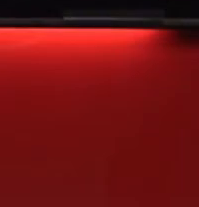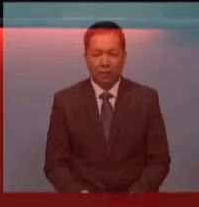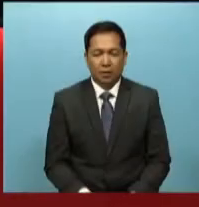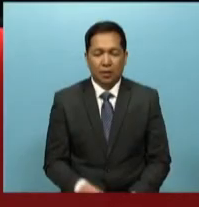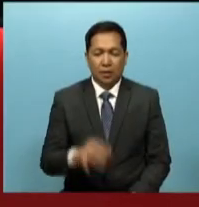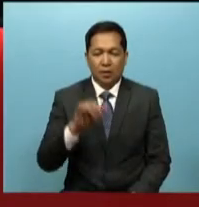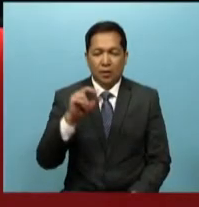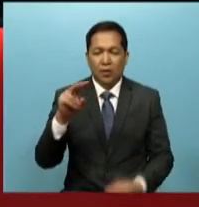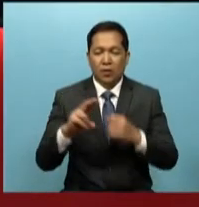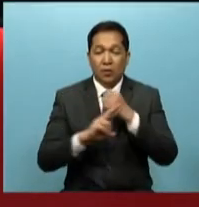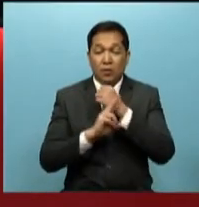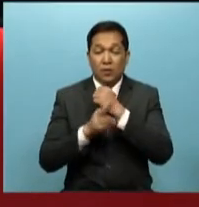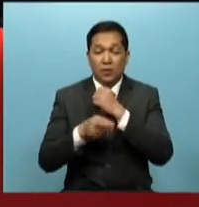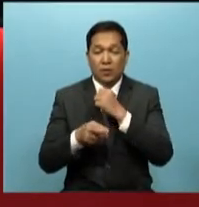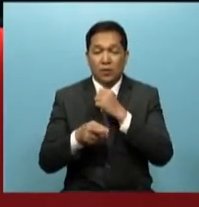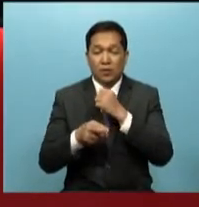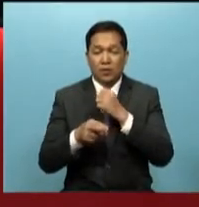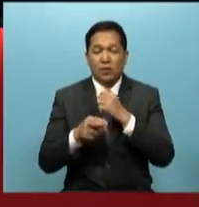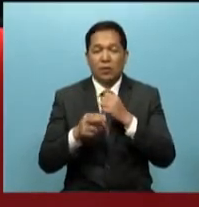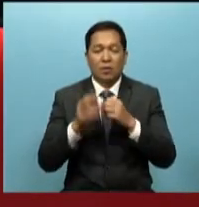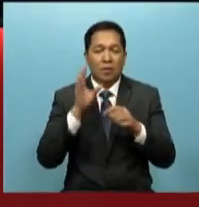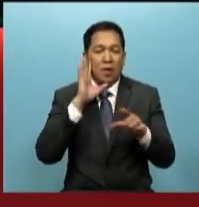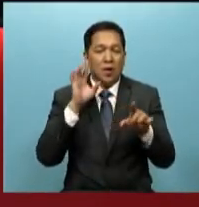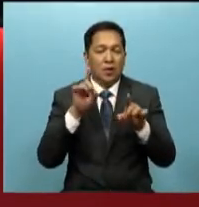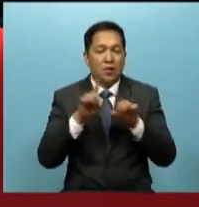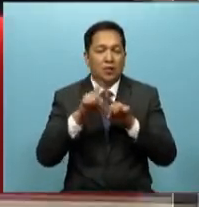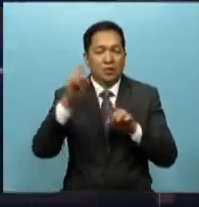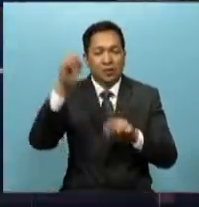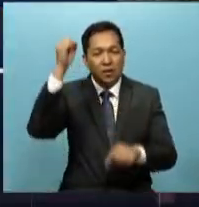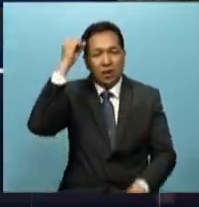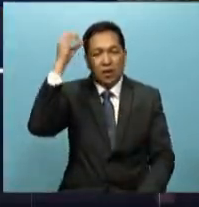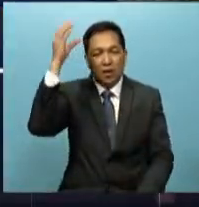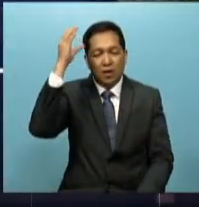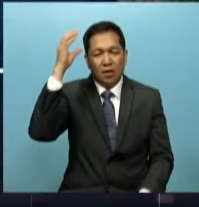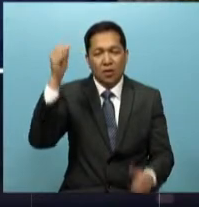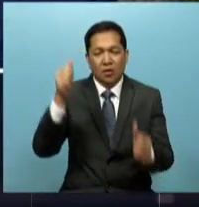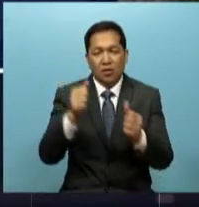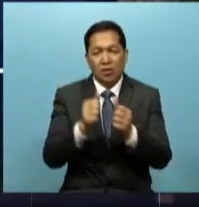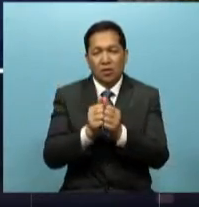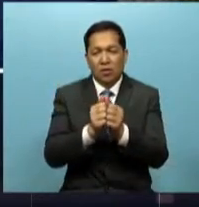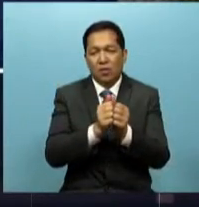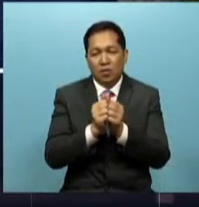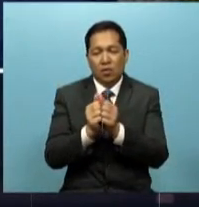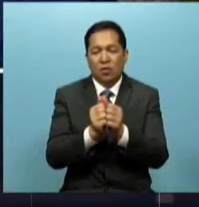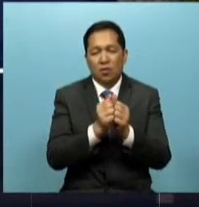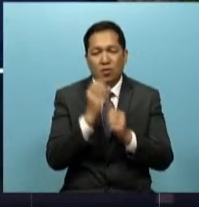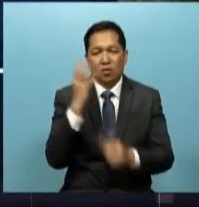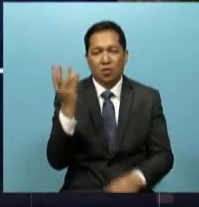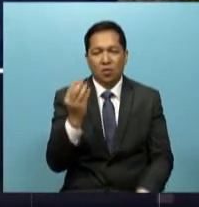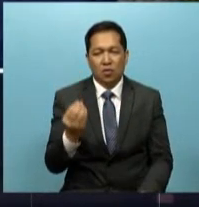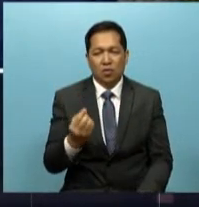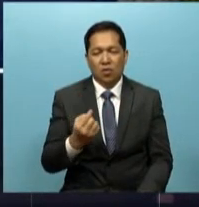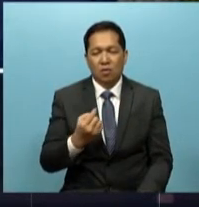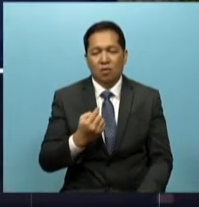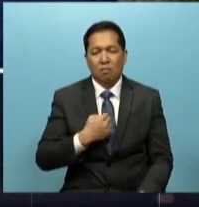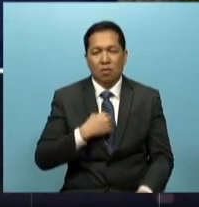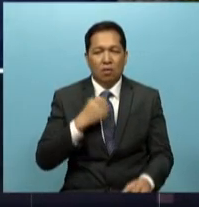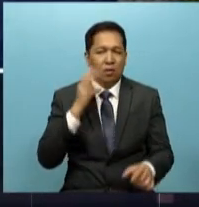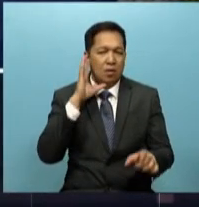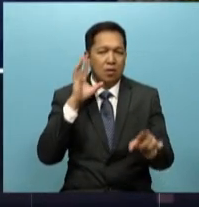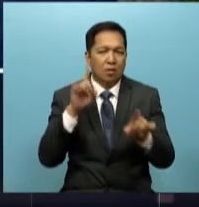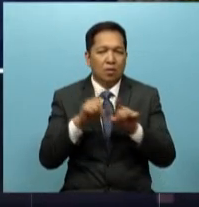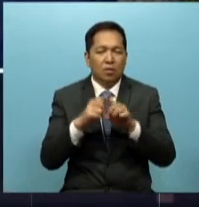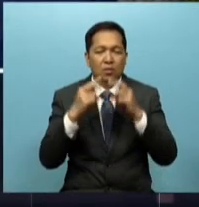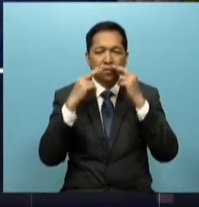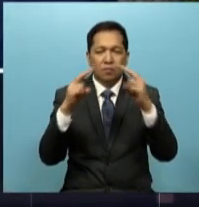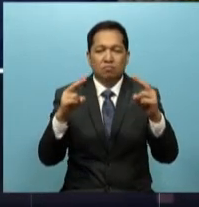Iglesia ni Cristo News Live is back. Brother Sean Campbell will now join us from his home studio to bring the news out to the Philippines. Brother